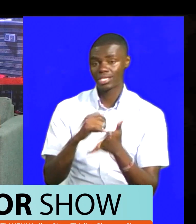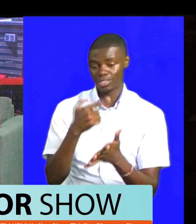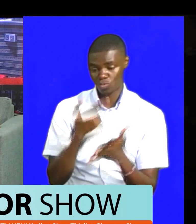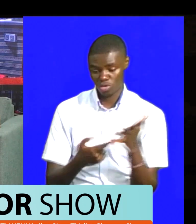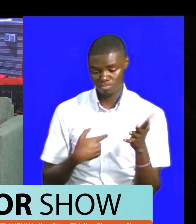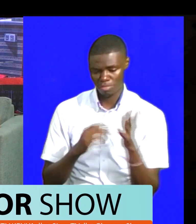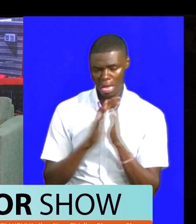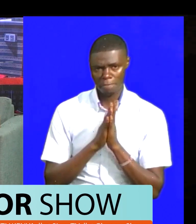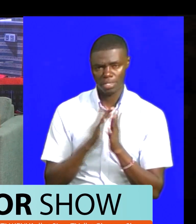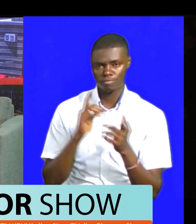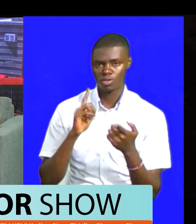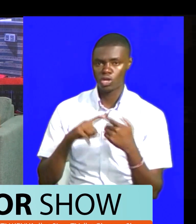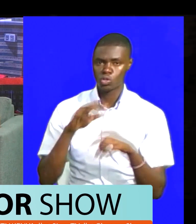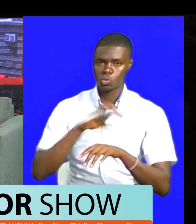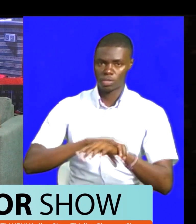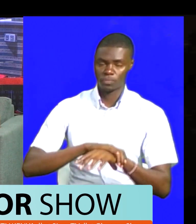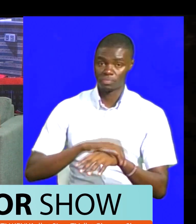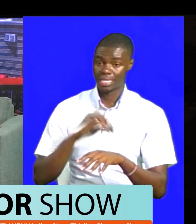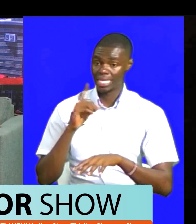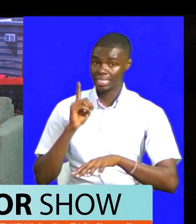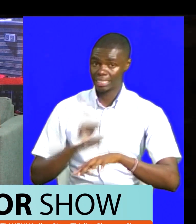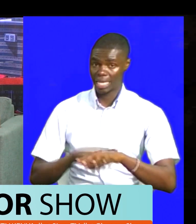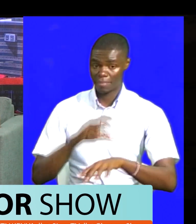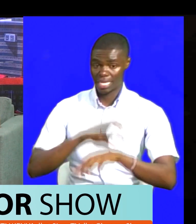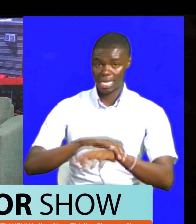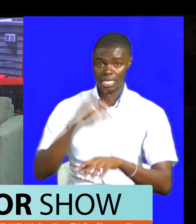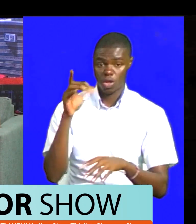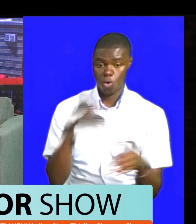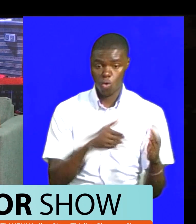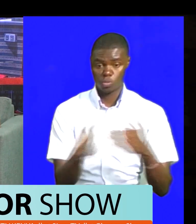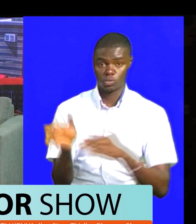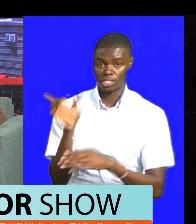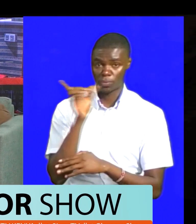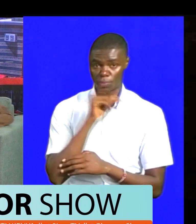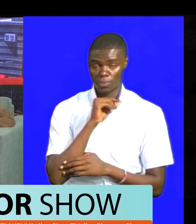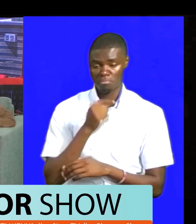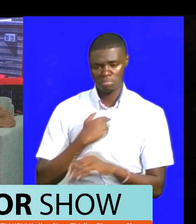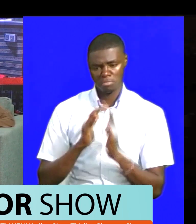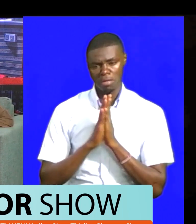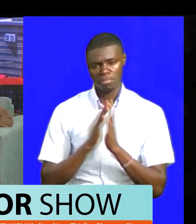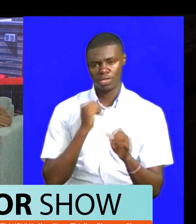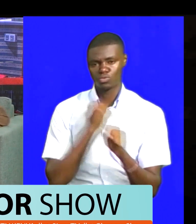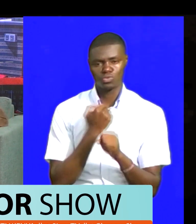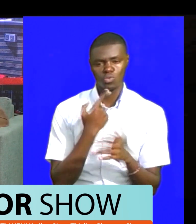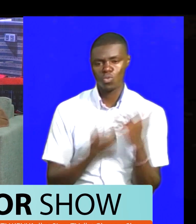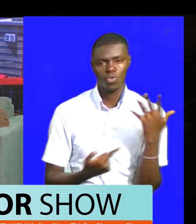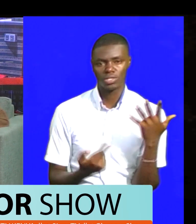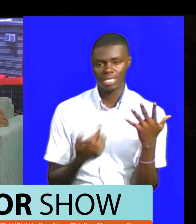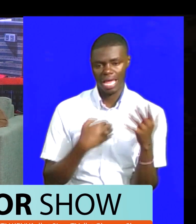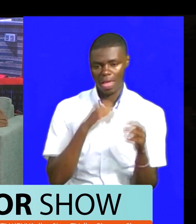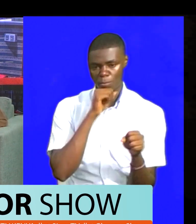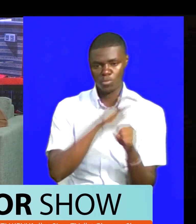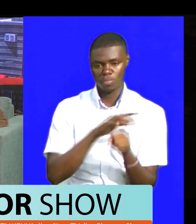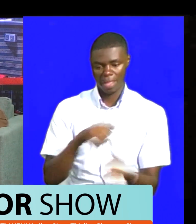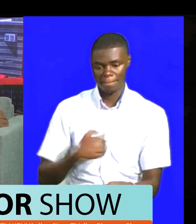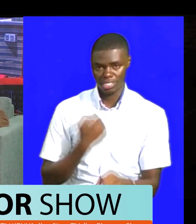praying for to get. And once I pray, and once I get that opportunity, I usually pray to do what I had promised myself